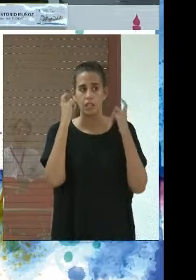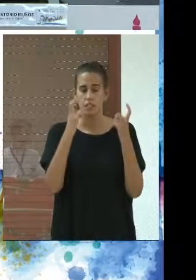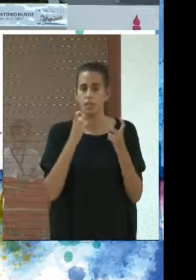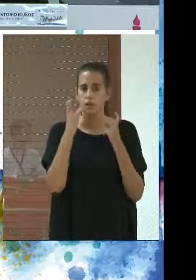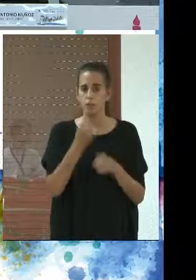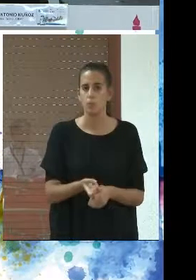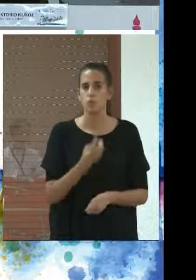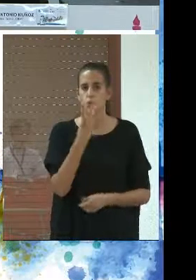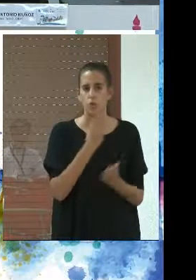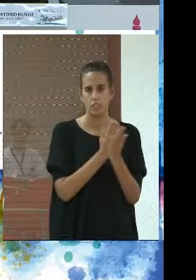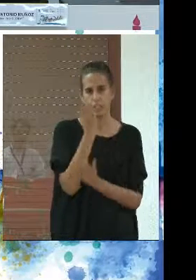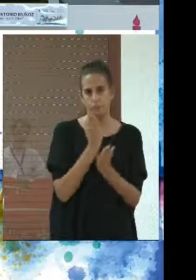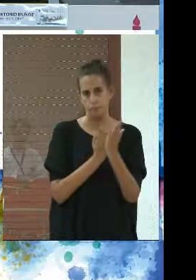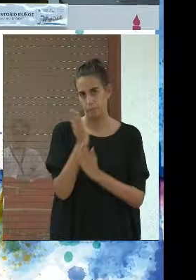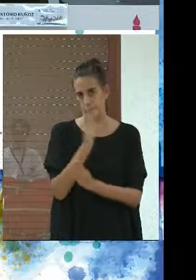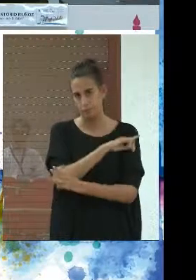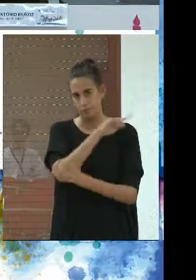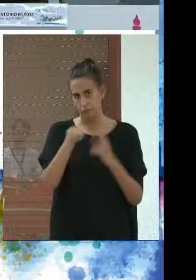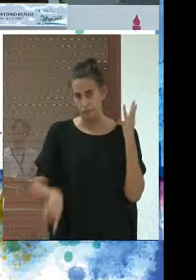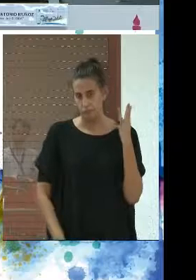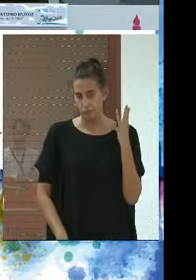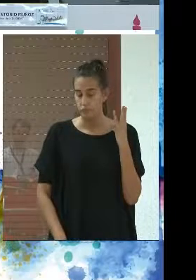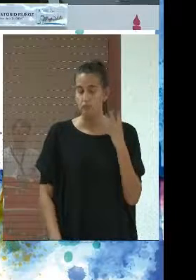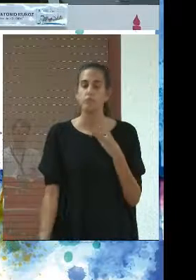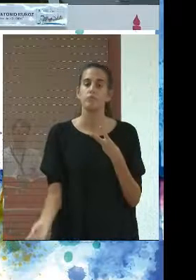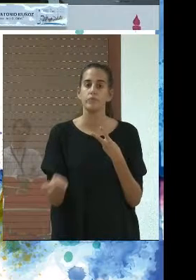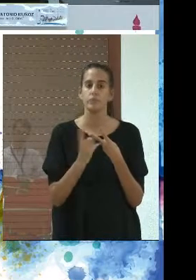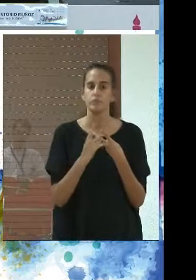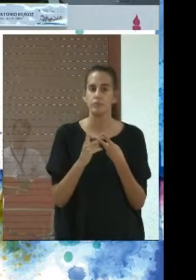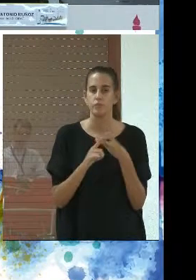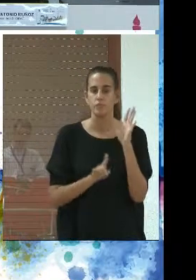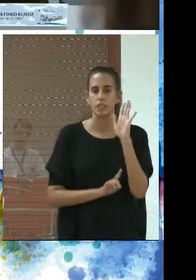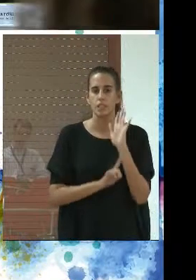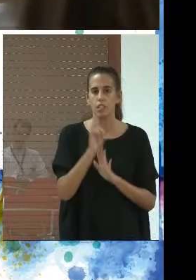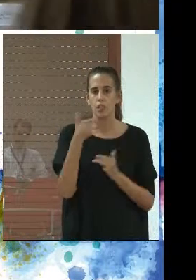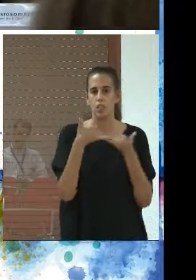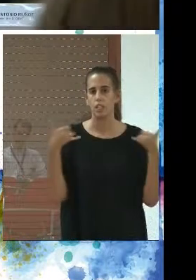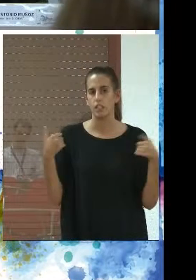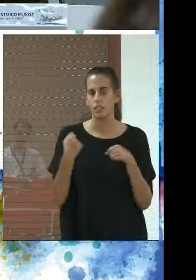And we try to do this in three main ways. First of all, through